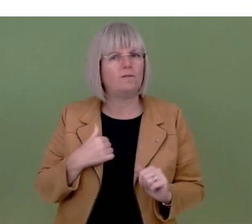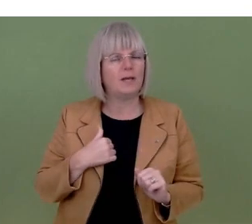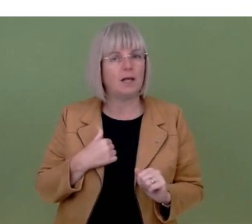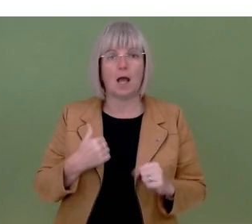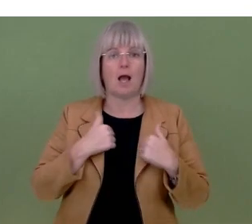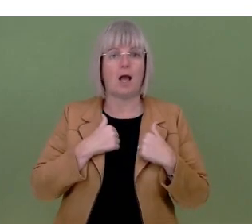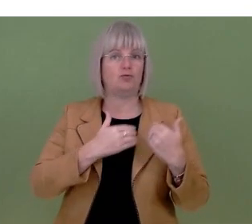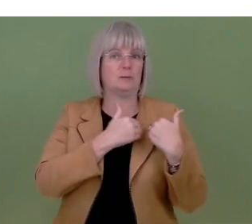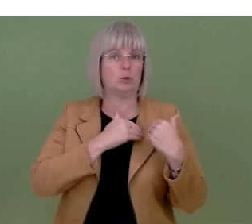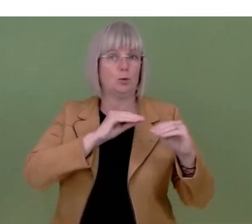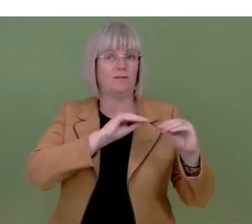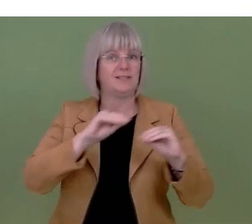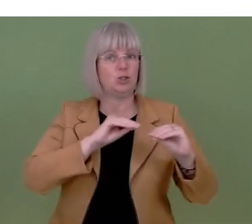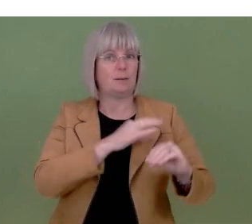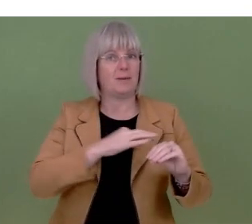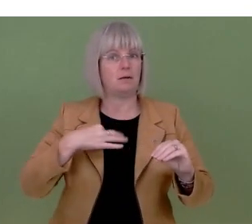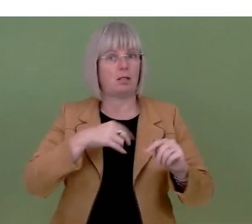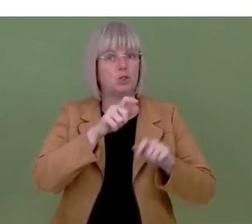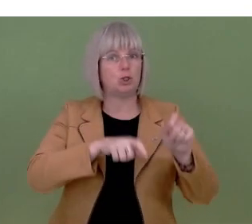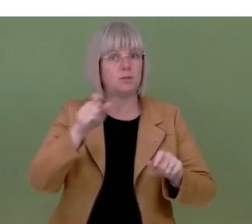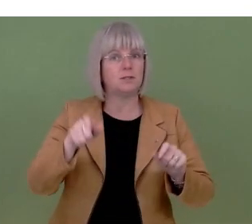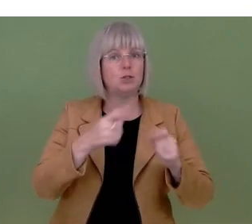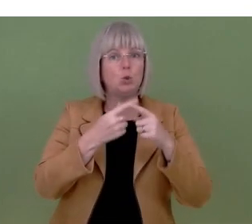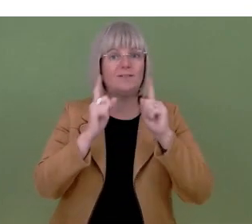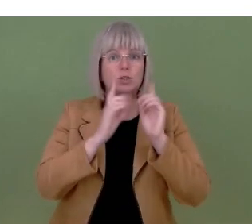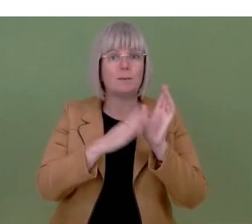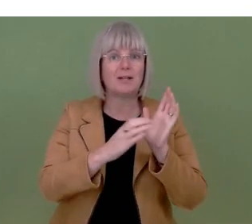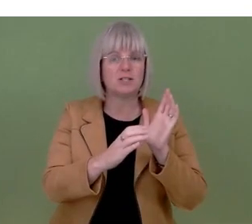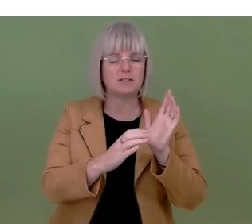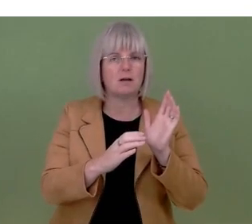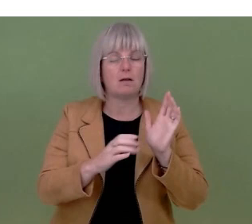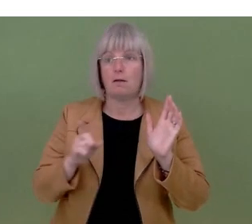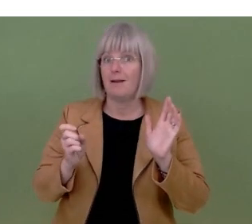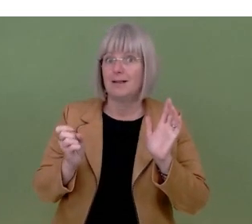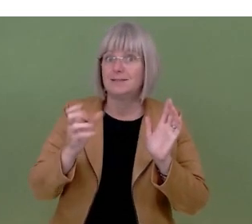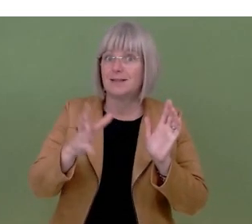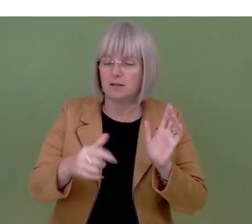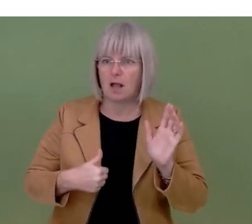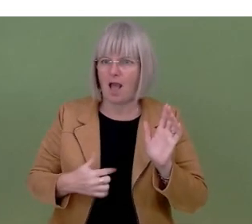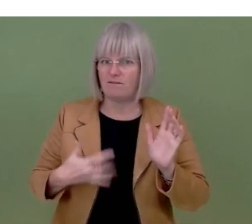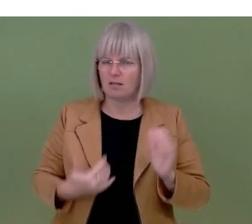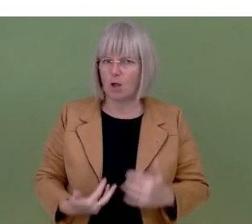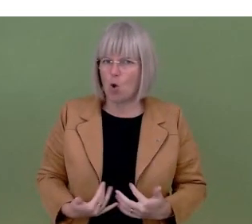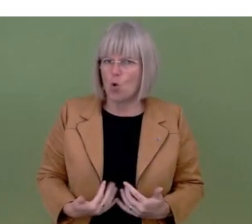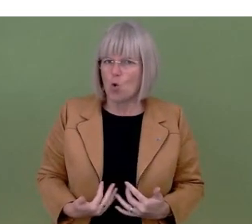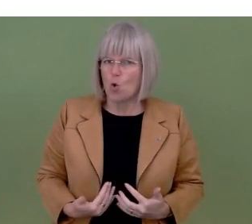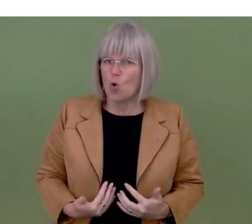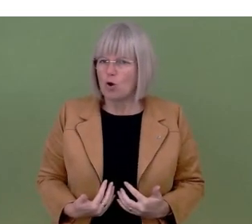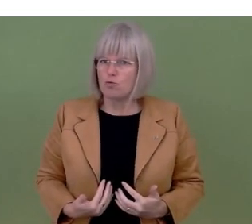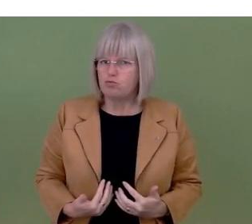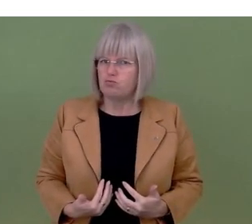of Manchester. And I felt a fire in my belly when you were talking today, to think about what we're